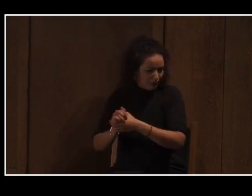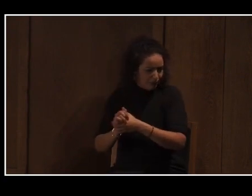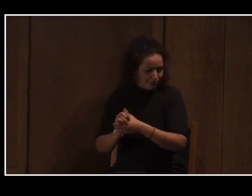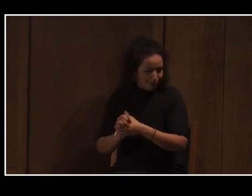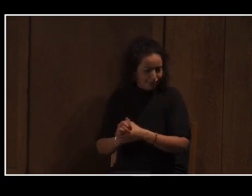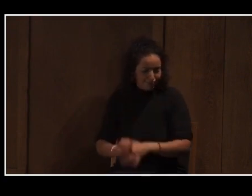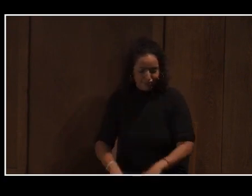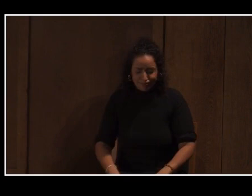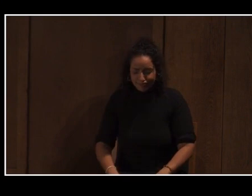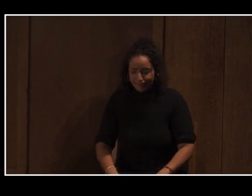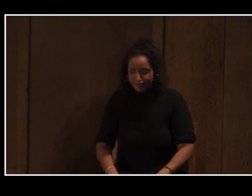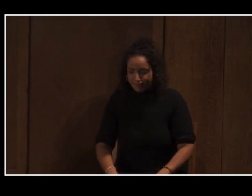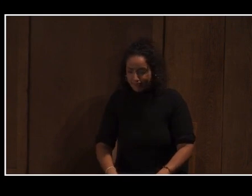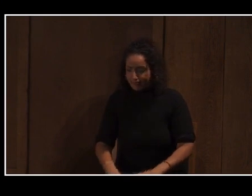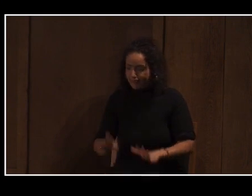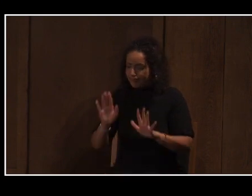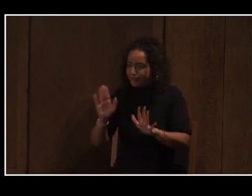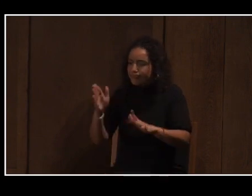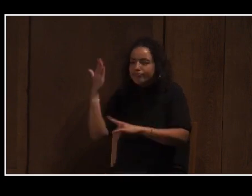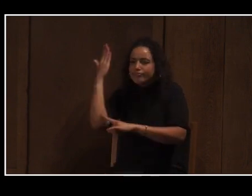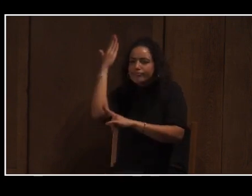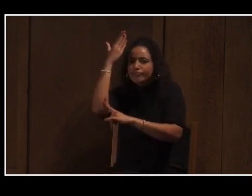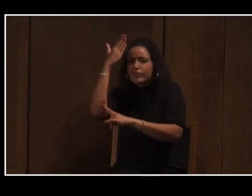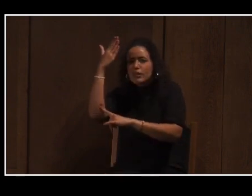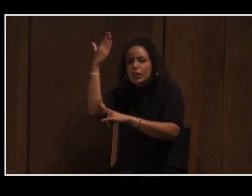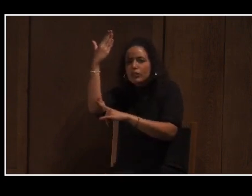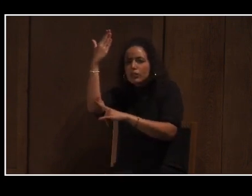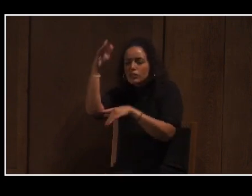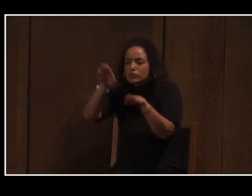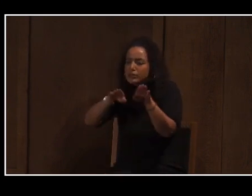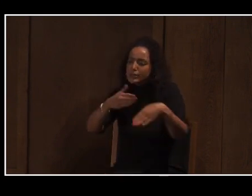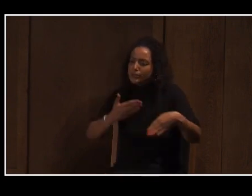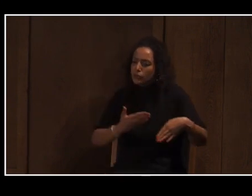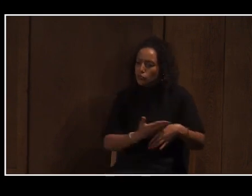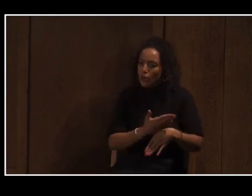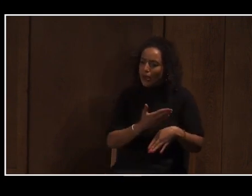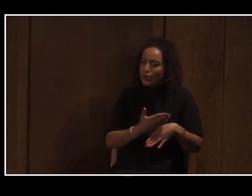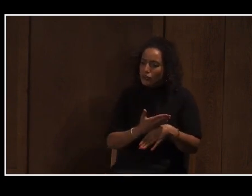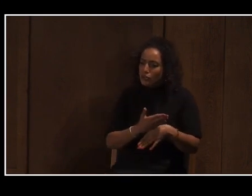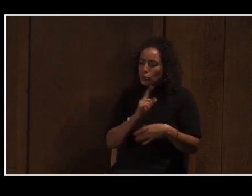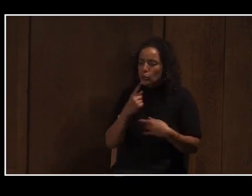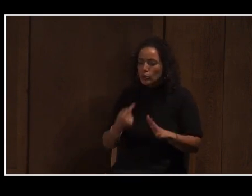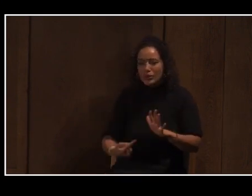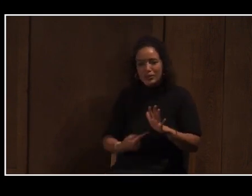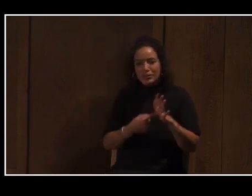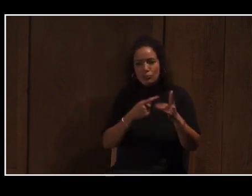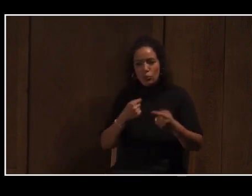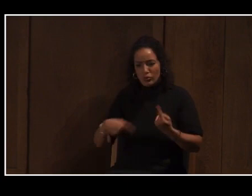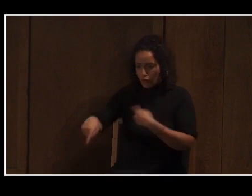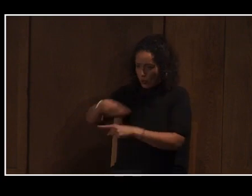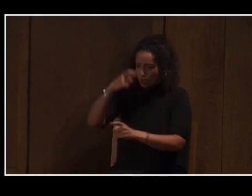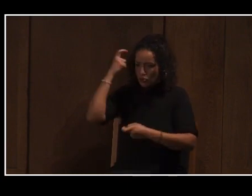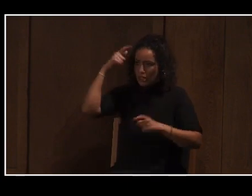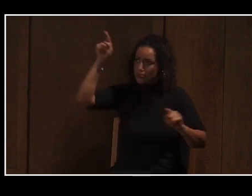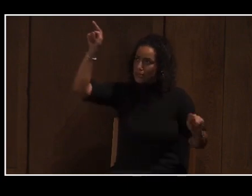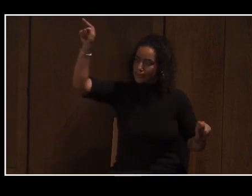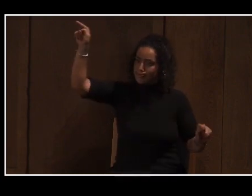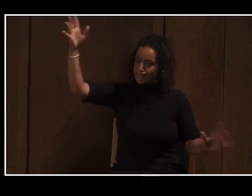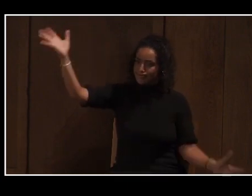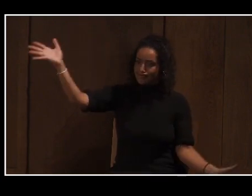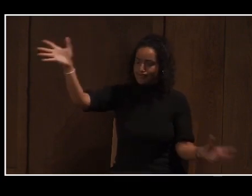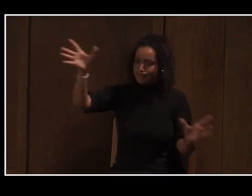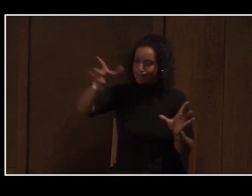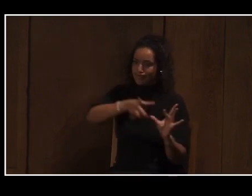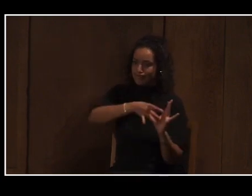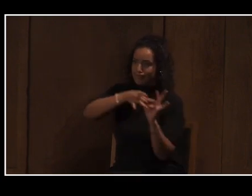idea that the moment of imagination is a site of action, I think that's an important one for us to think about. Like the idea of